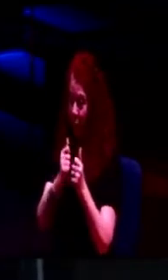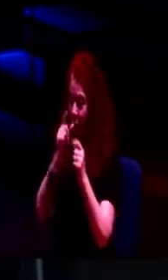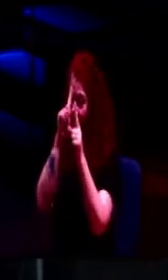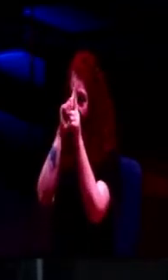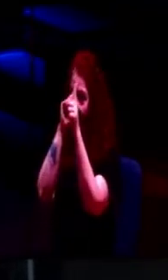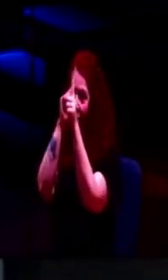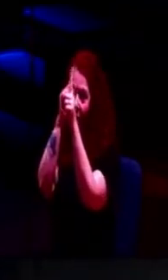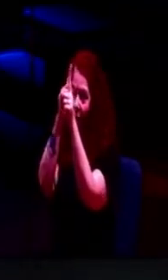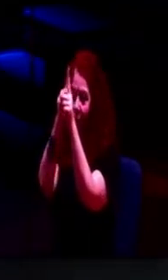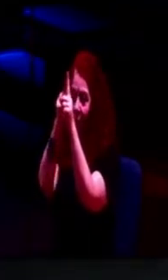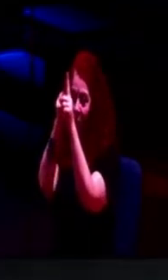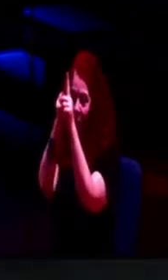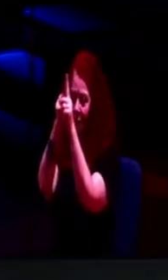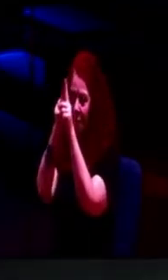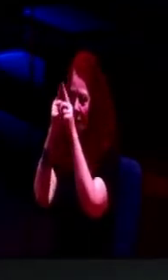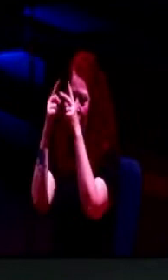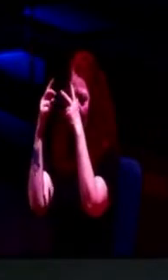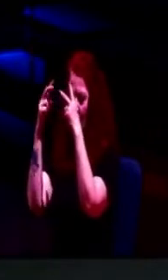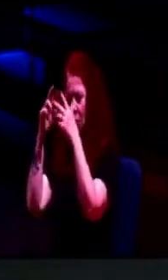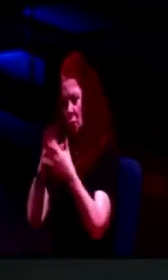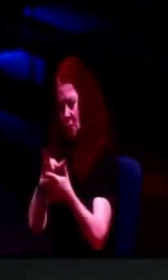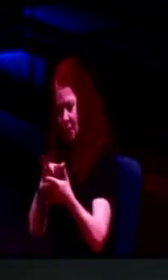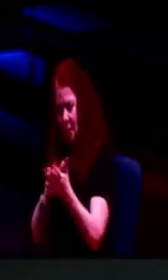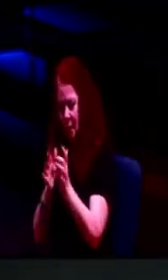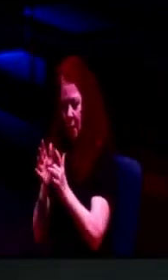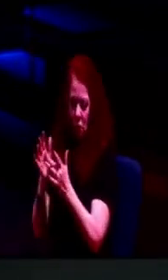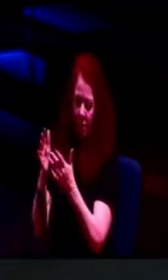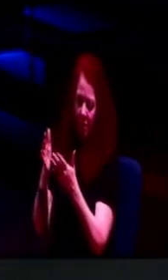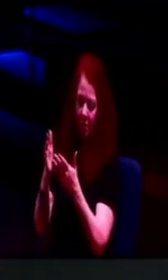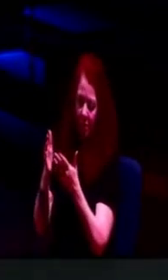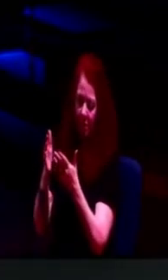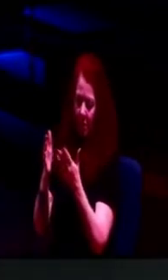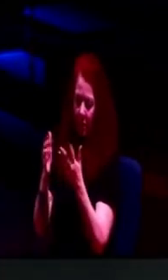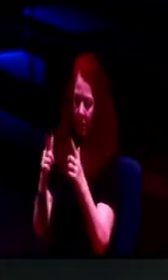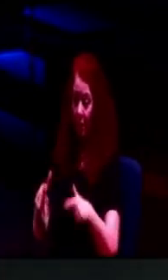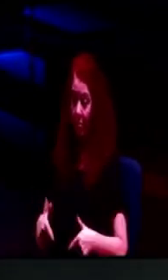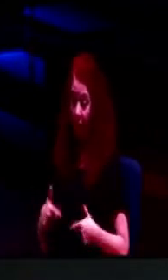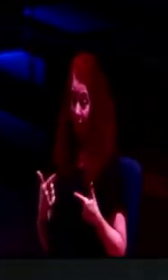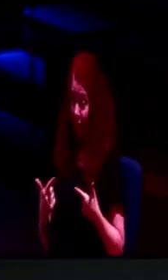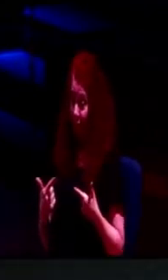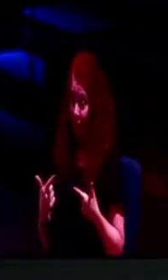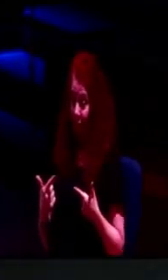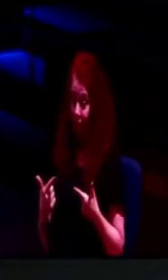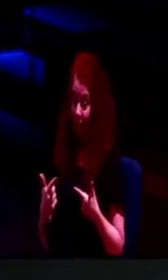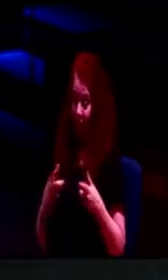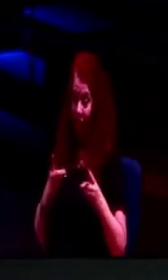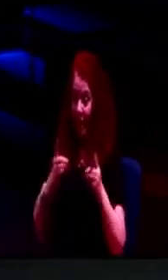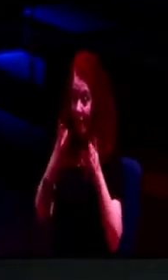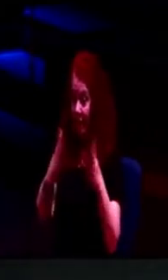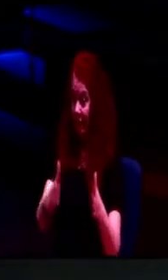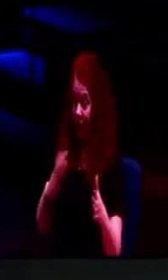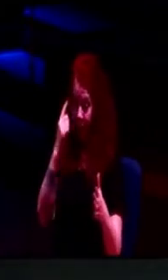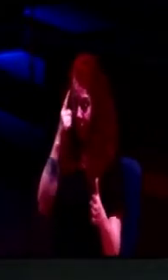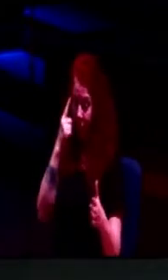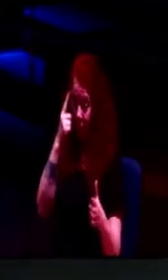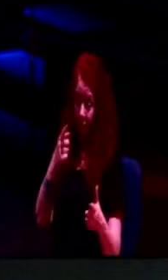When you look at Jesus' life, his disciples thought, well, we're toast. He lost. Romans 1.